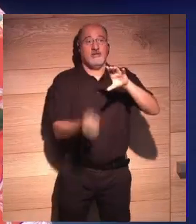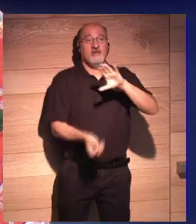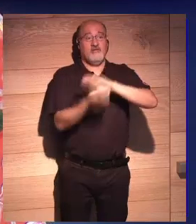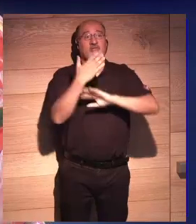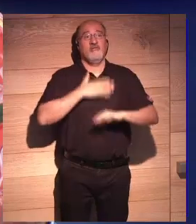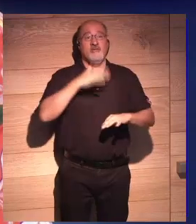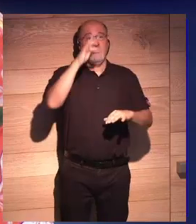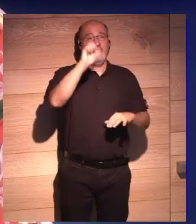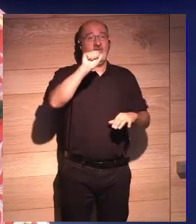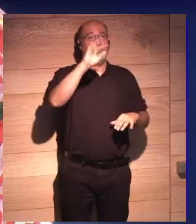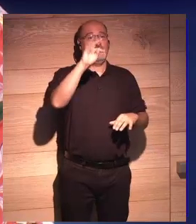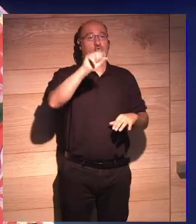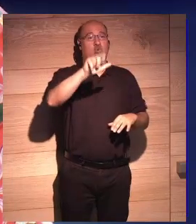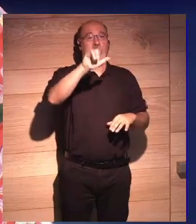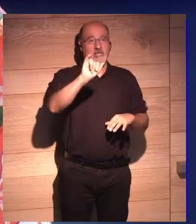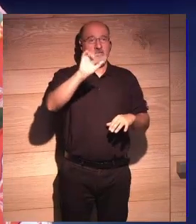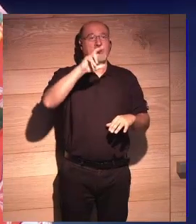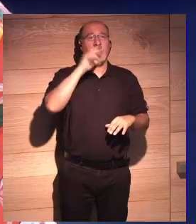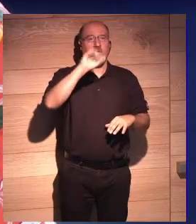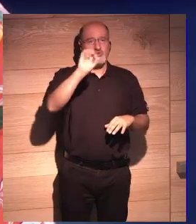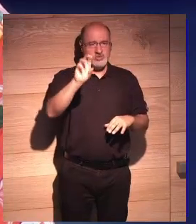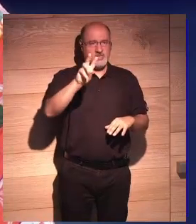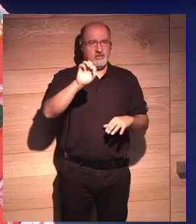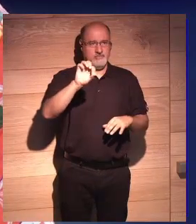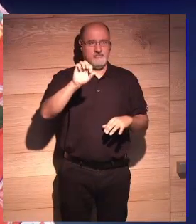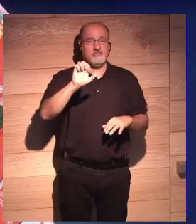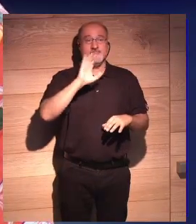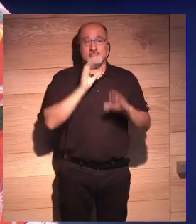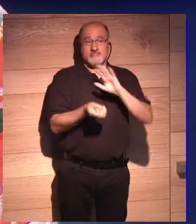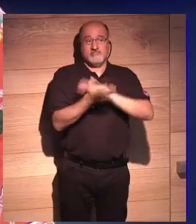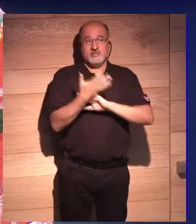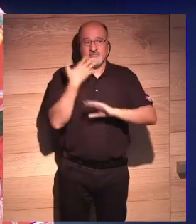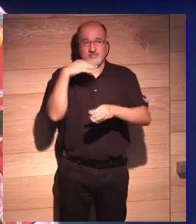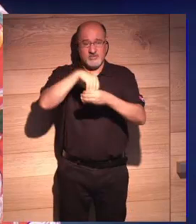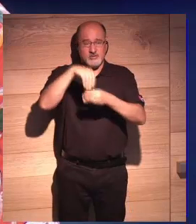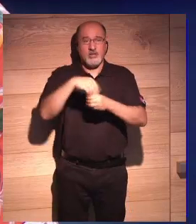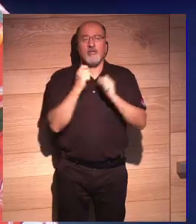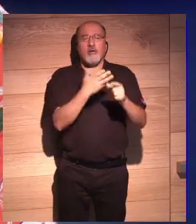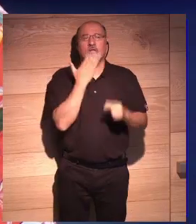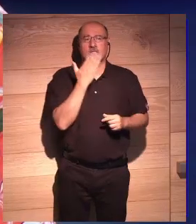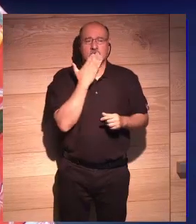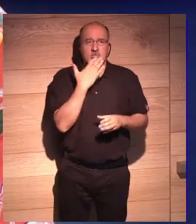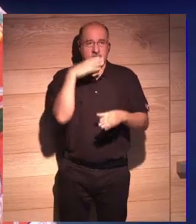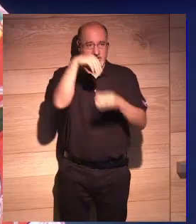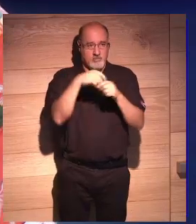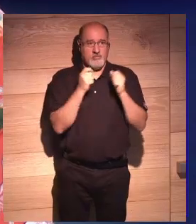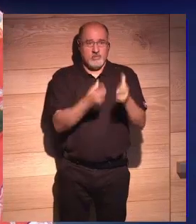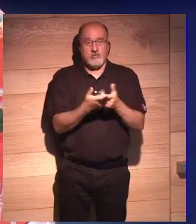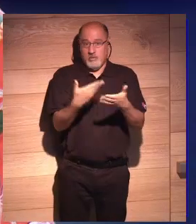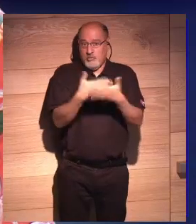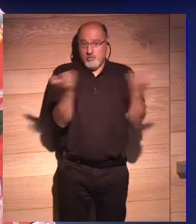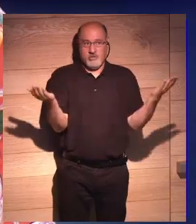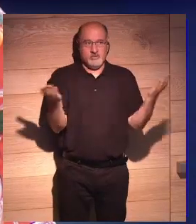have a Switch Lighthouse company. Here we have part of the staff. We developed